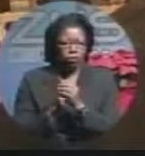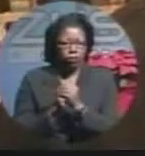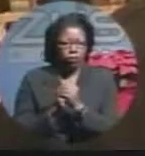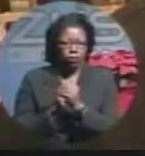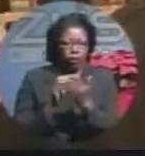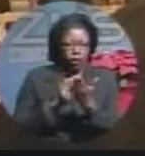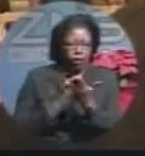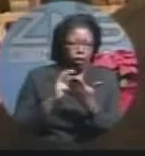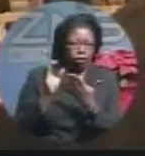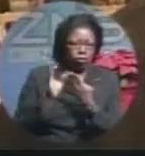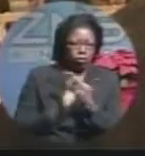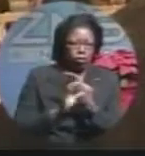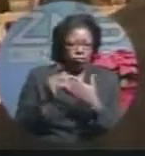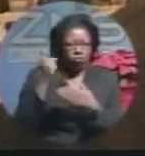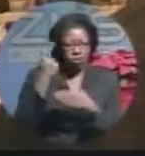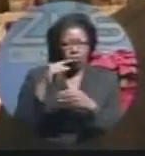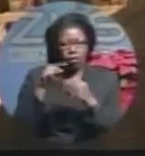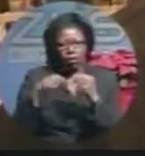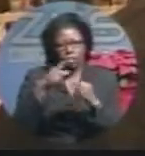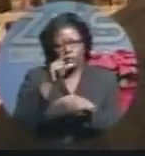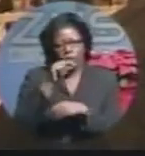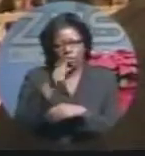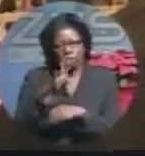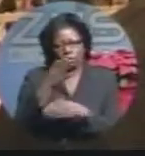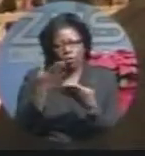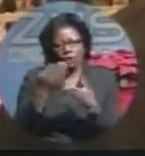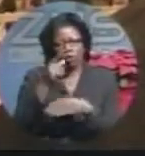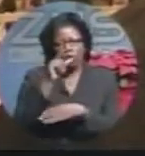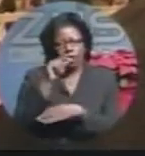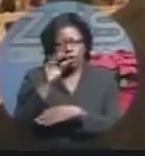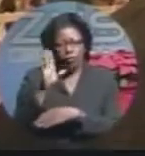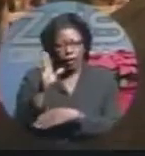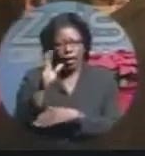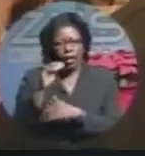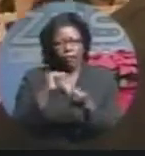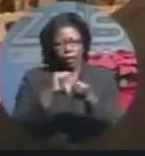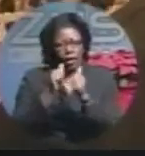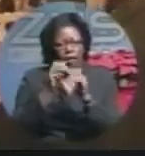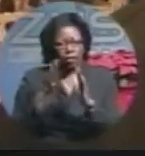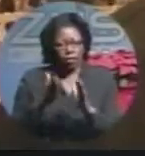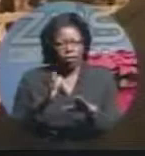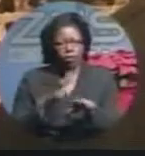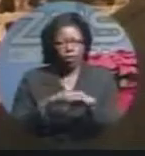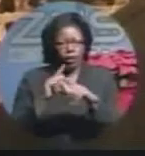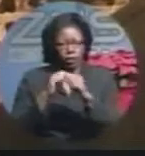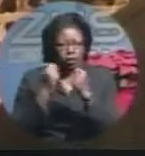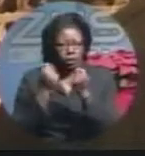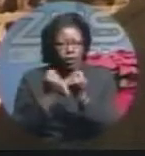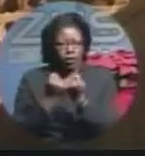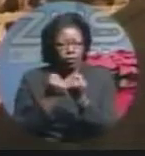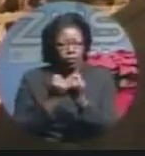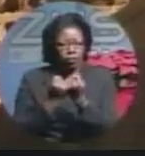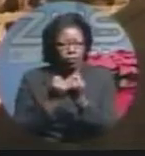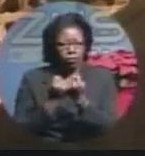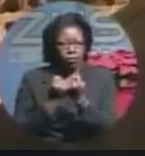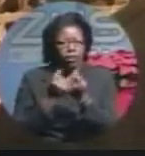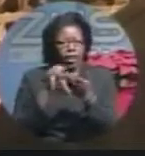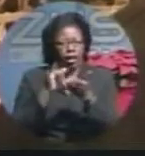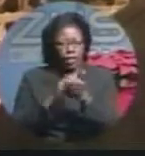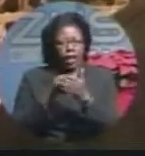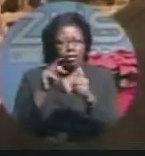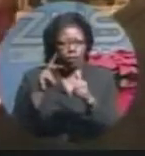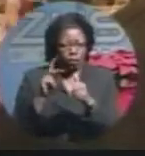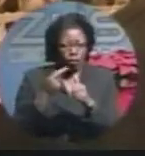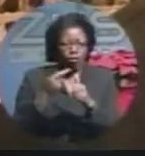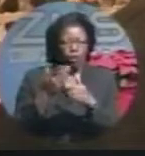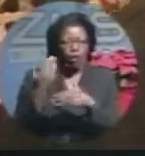calendar. We have, I think, about 24 or 25 athletes on the team this year, which, again, that doubled from last year.